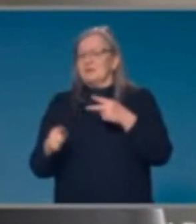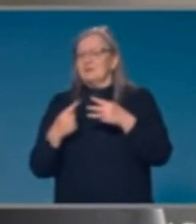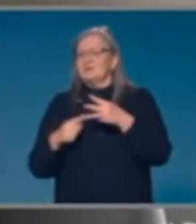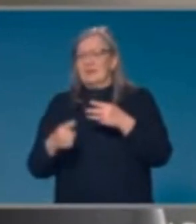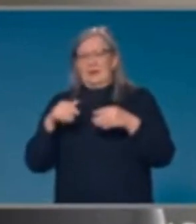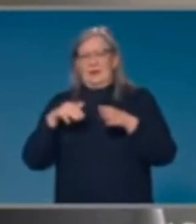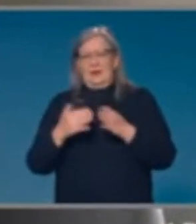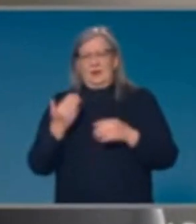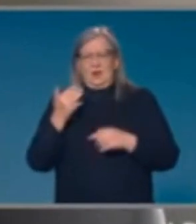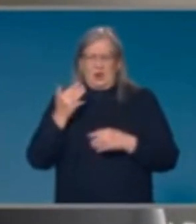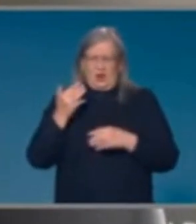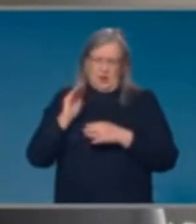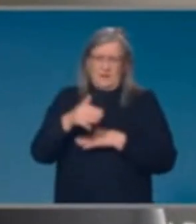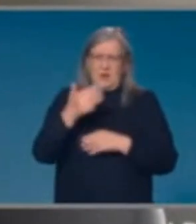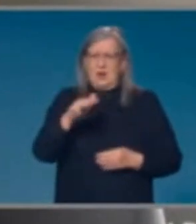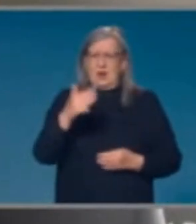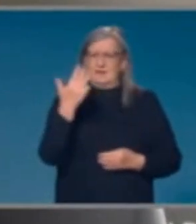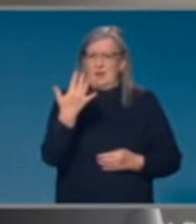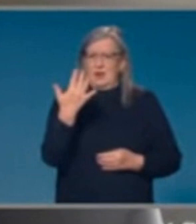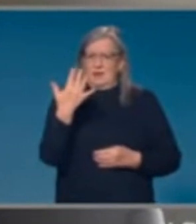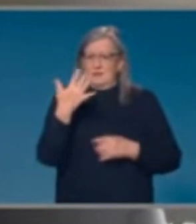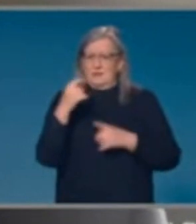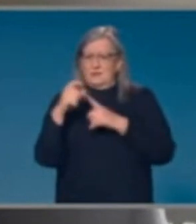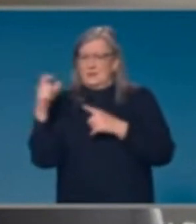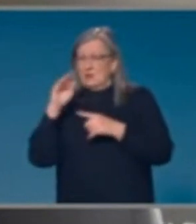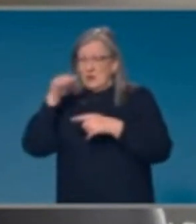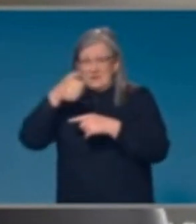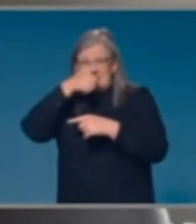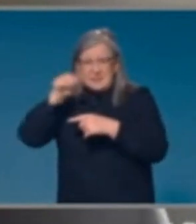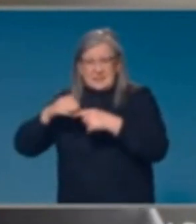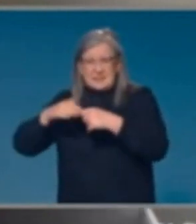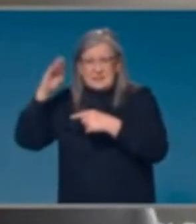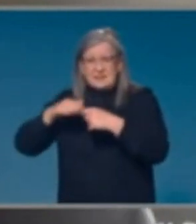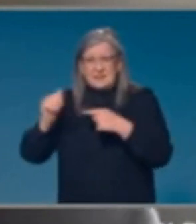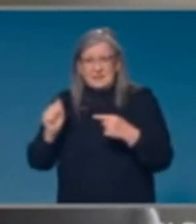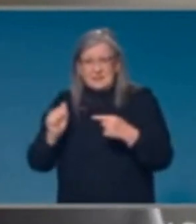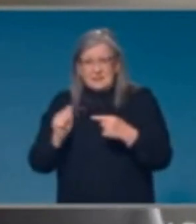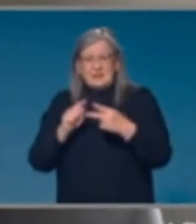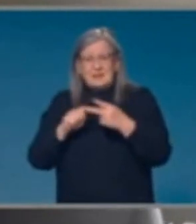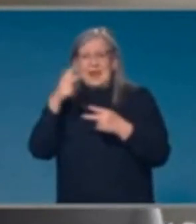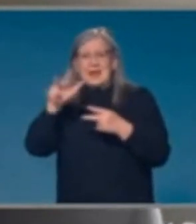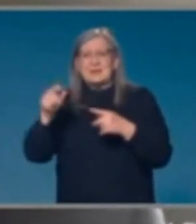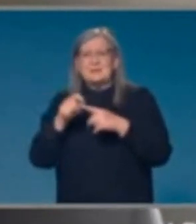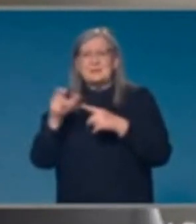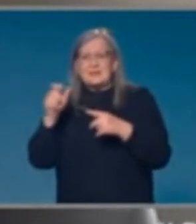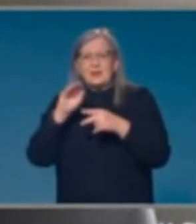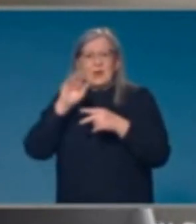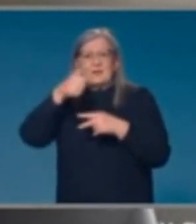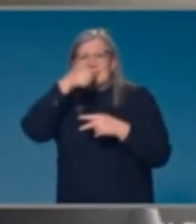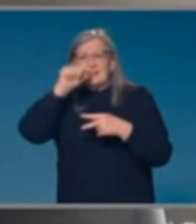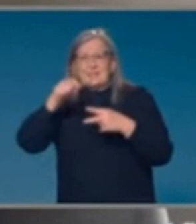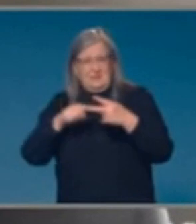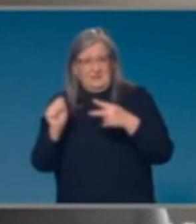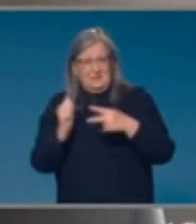people 60 and above with first doses, and over 80% of people 60 and above with second doses.